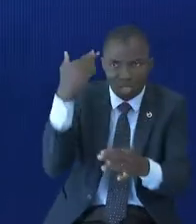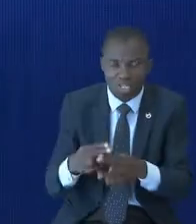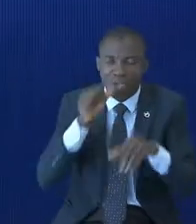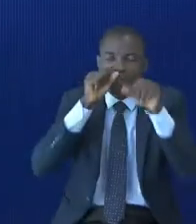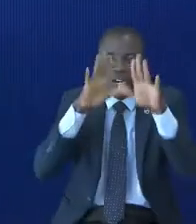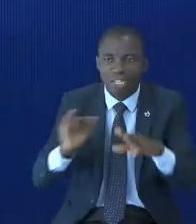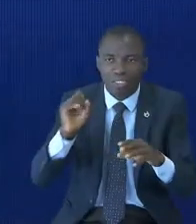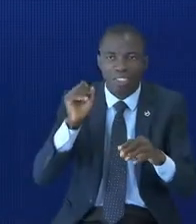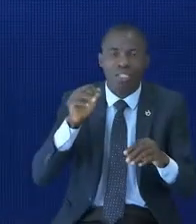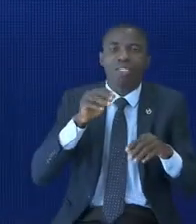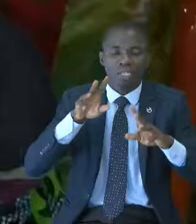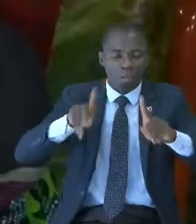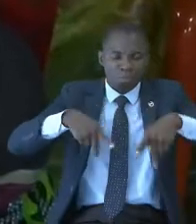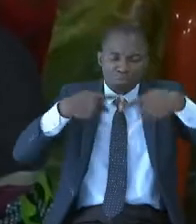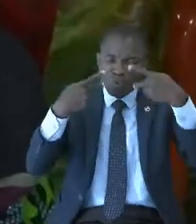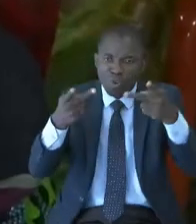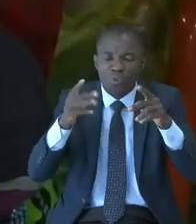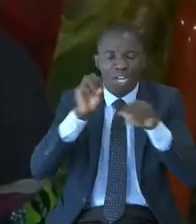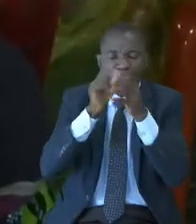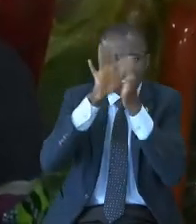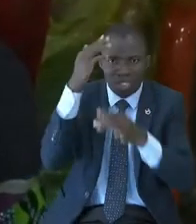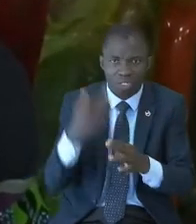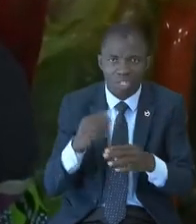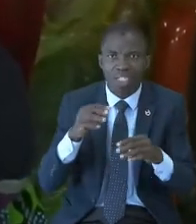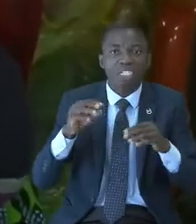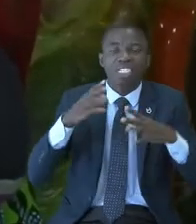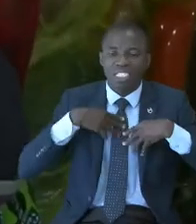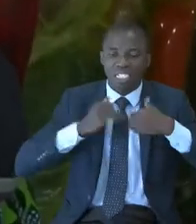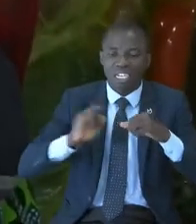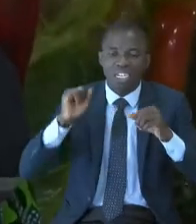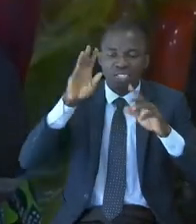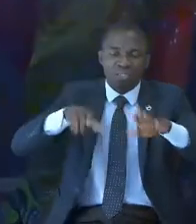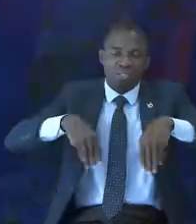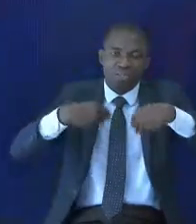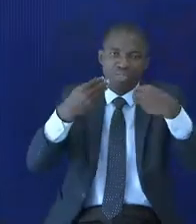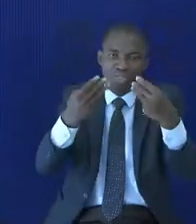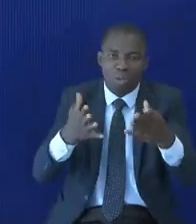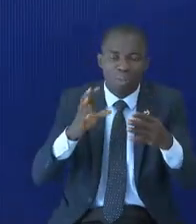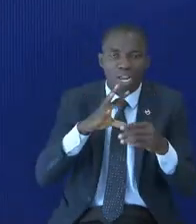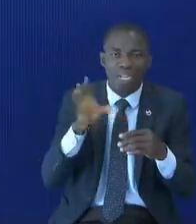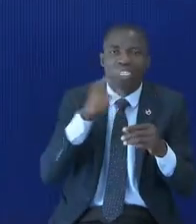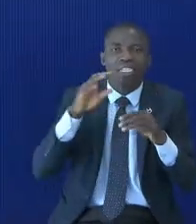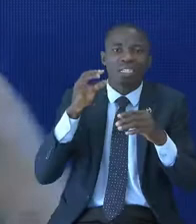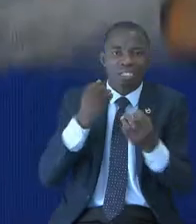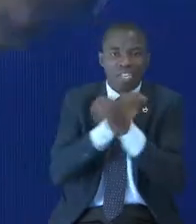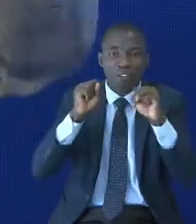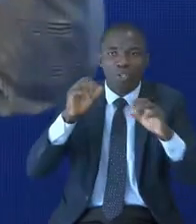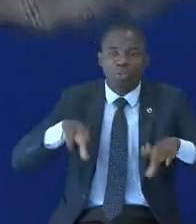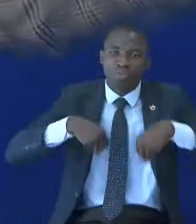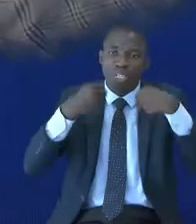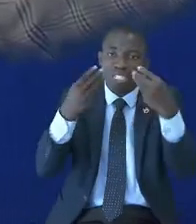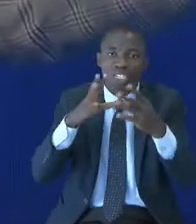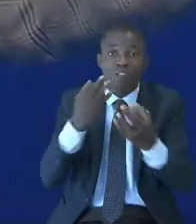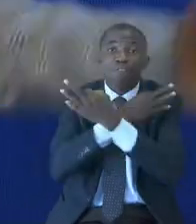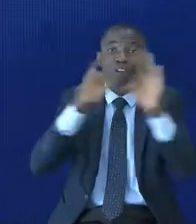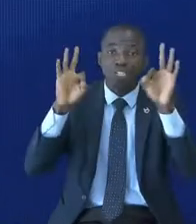Blessing supplied. Healing supplied. Salvation supplied.